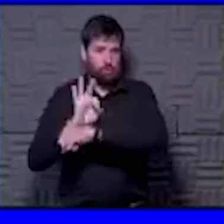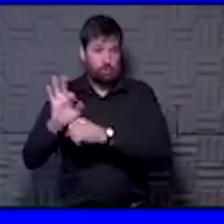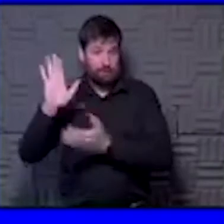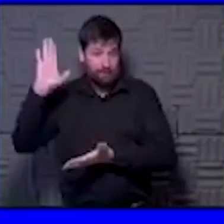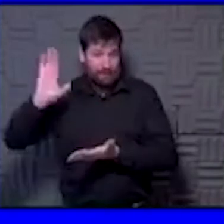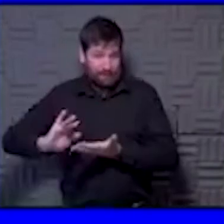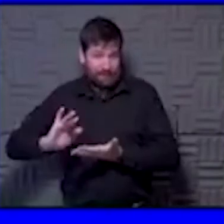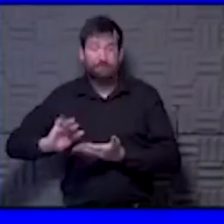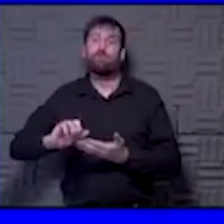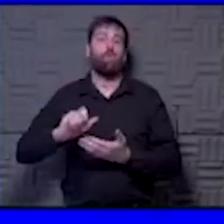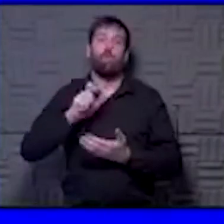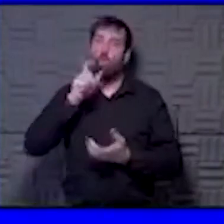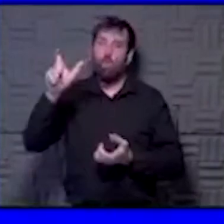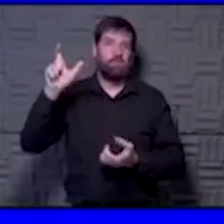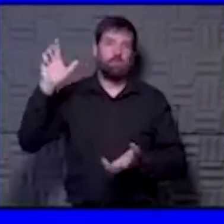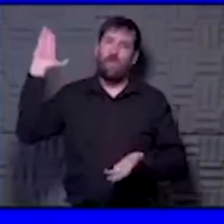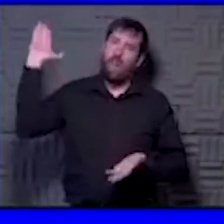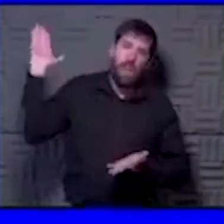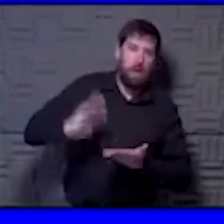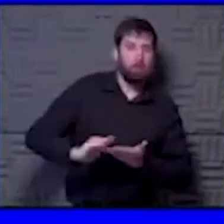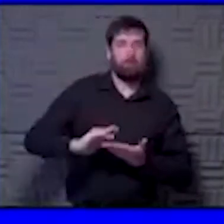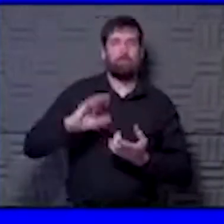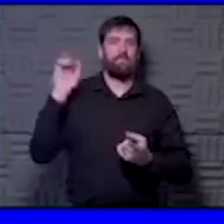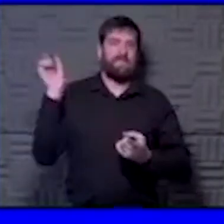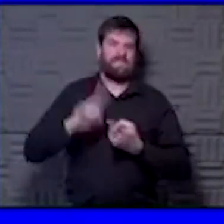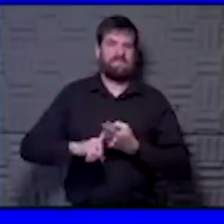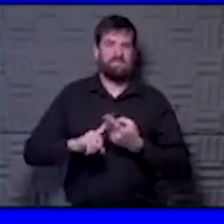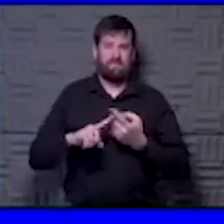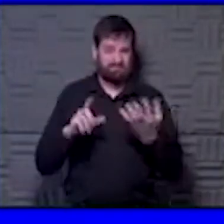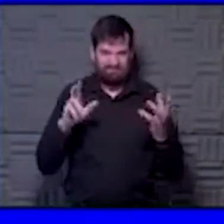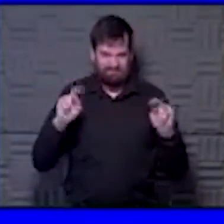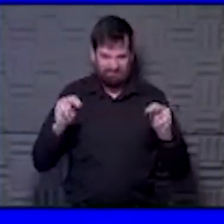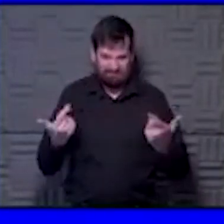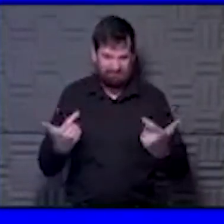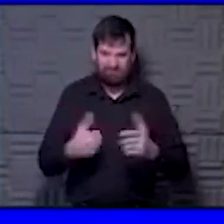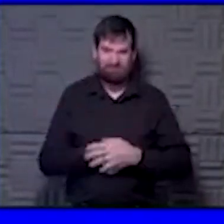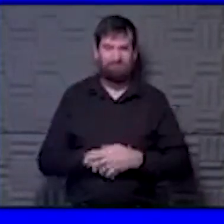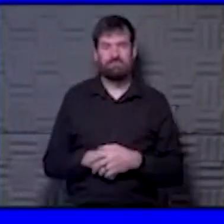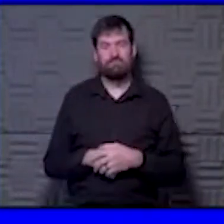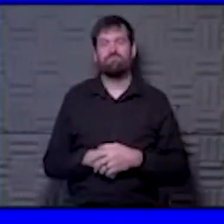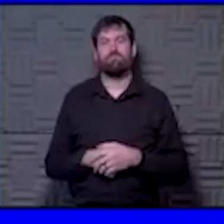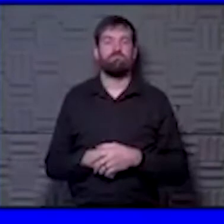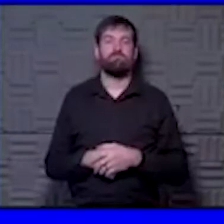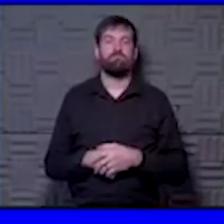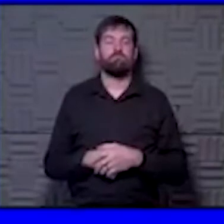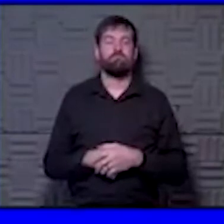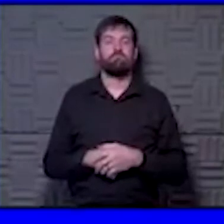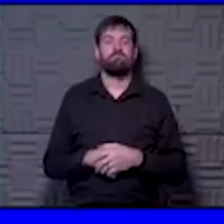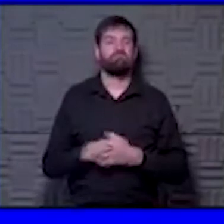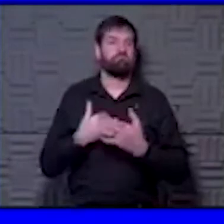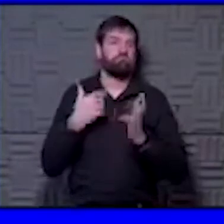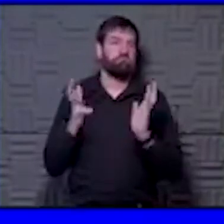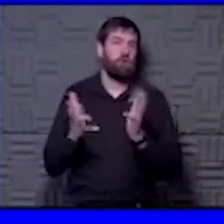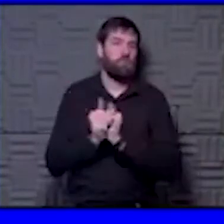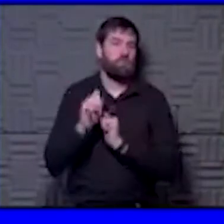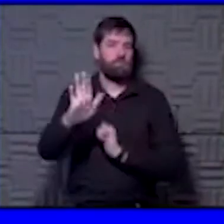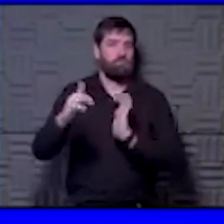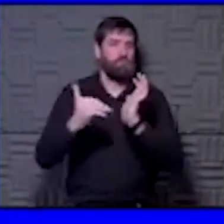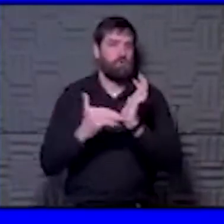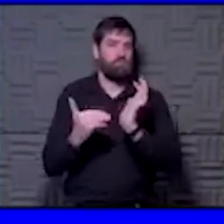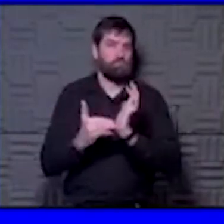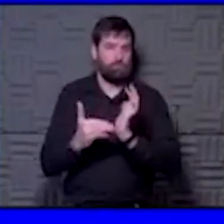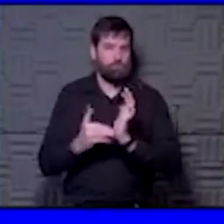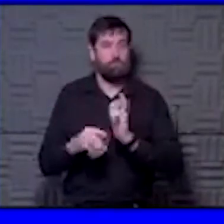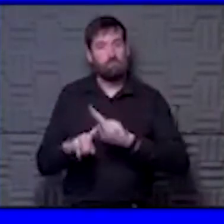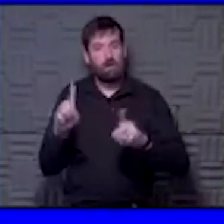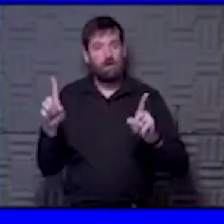not decrease to the point where you won't make antibodies or have an immune response to this vaccine. So I would speak with your provider about that.